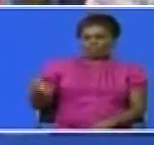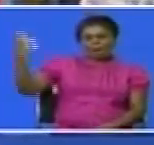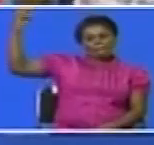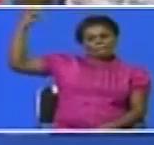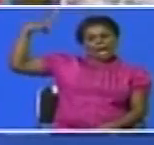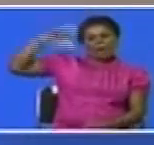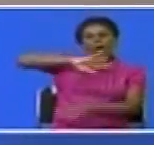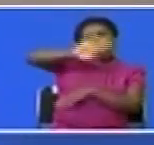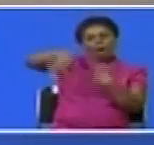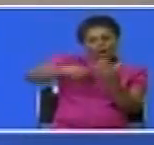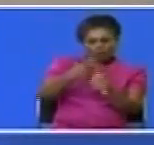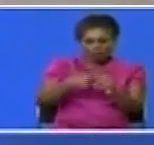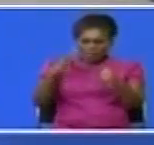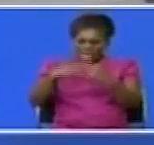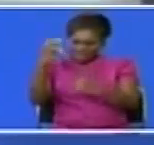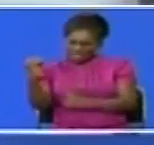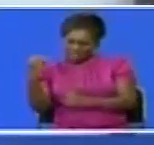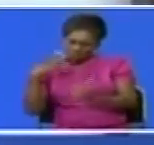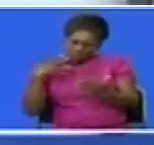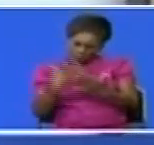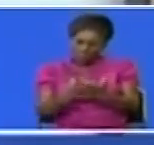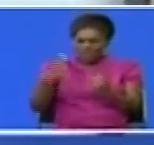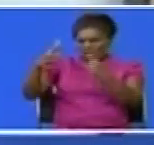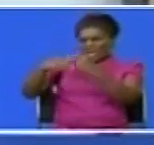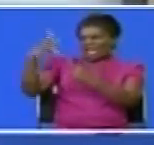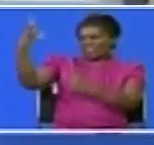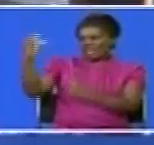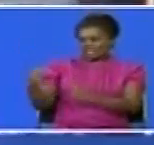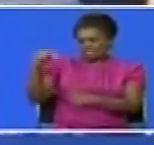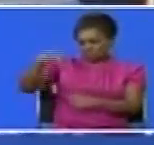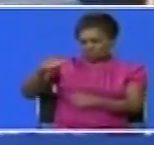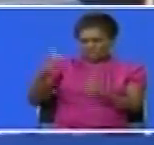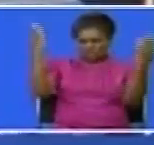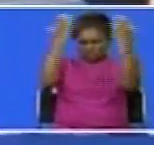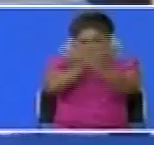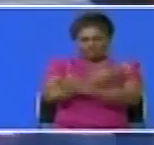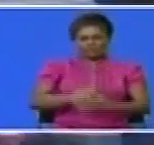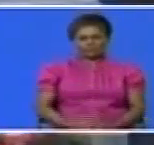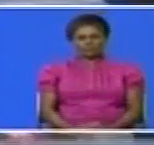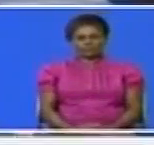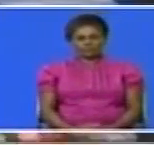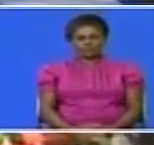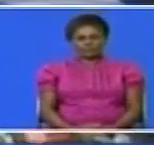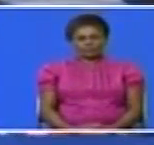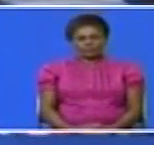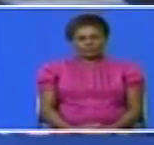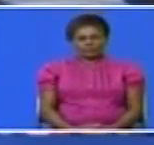lights from between 8:30 to 9:30 p.m. Saturday night. Mostly it's